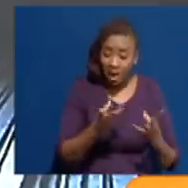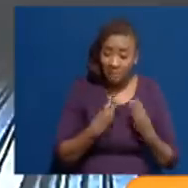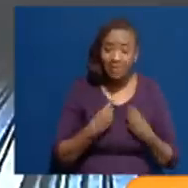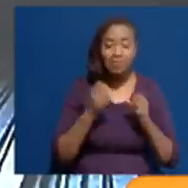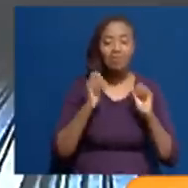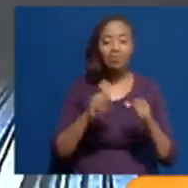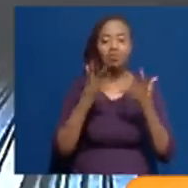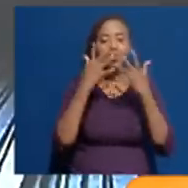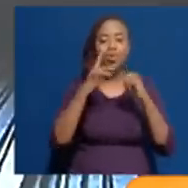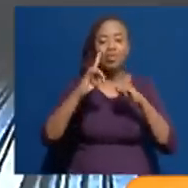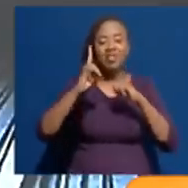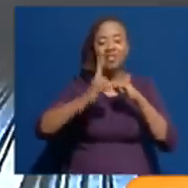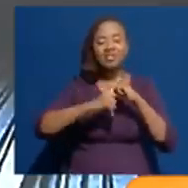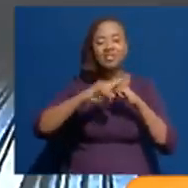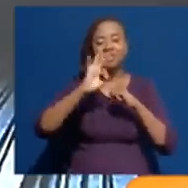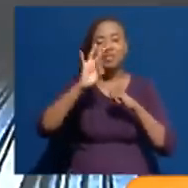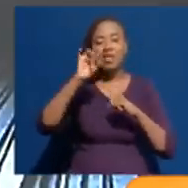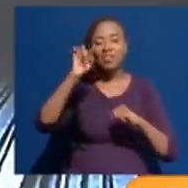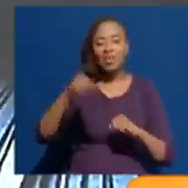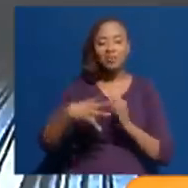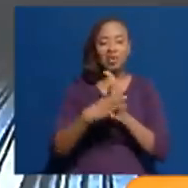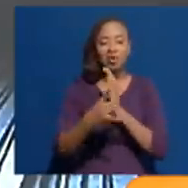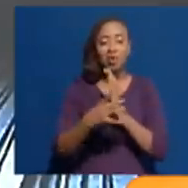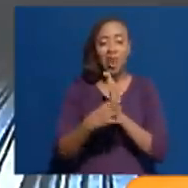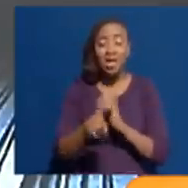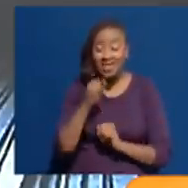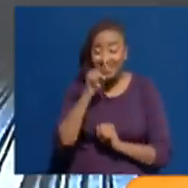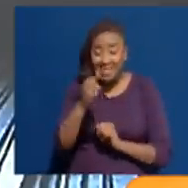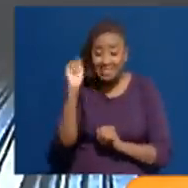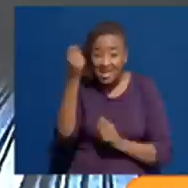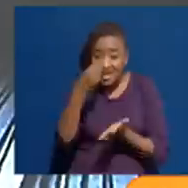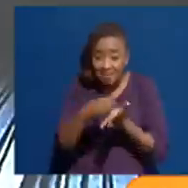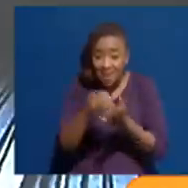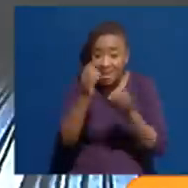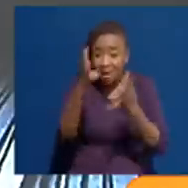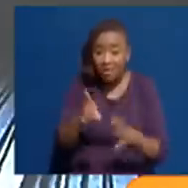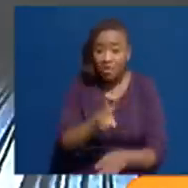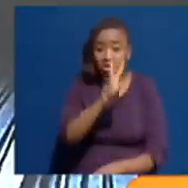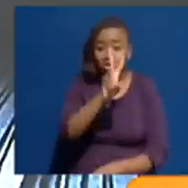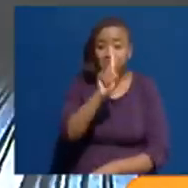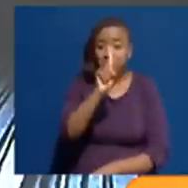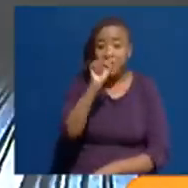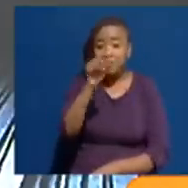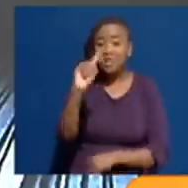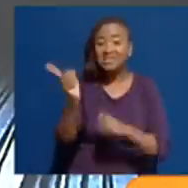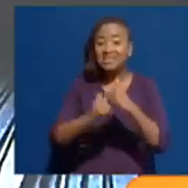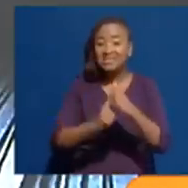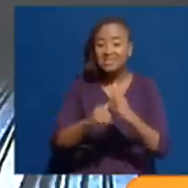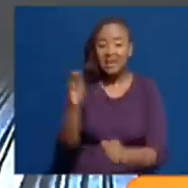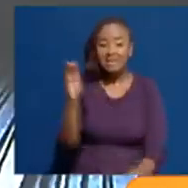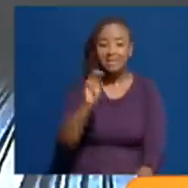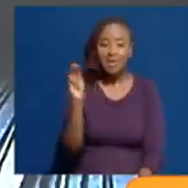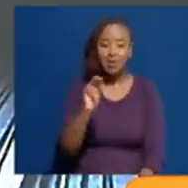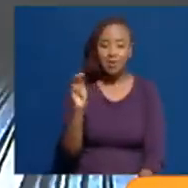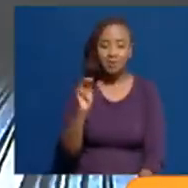$63,000, amounting to about 21.6 million shillings. Our very own Hassan Mugambi has